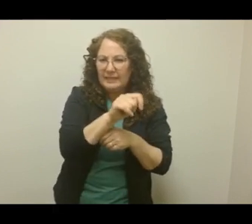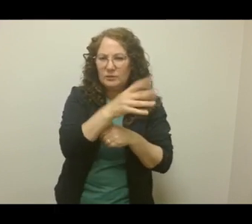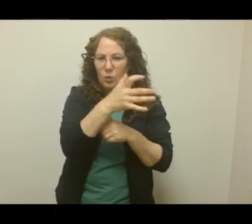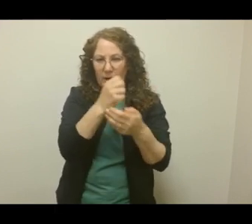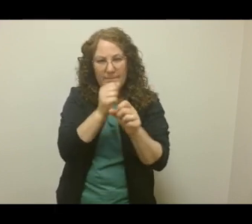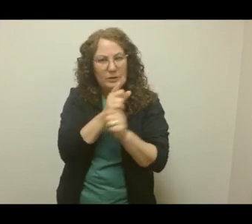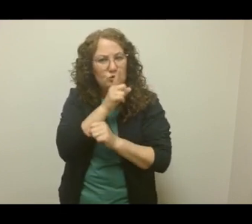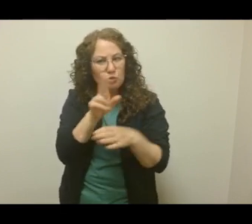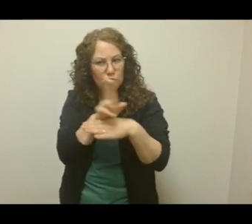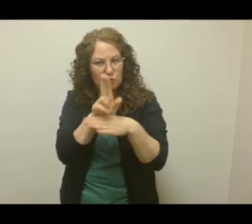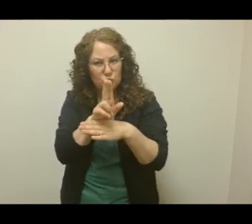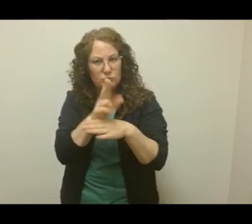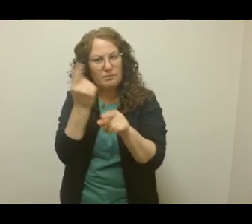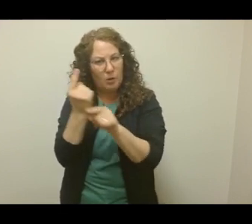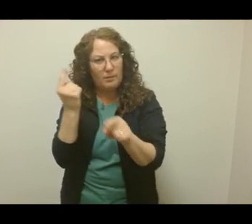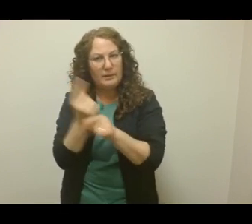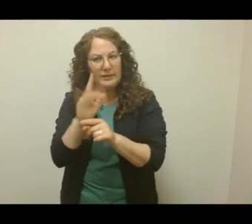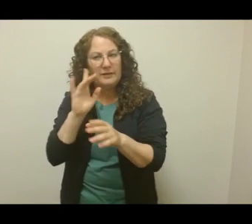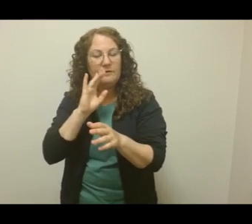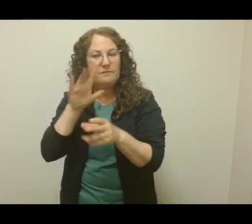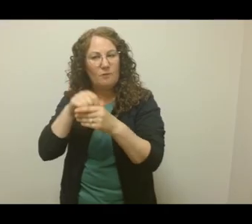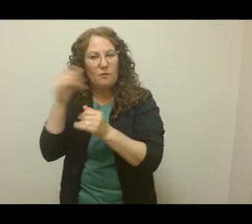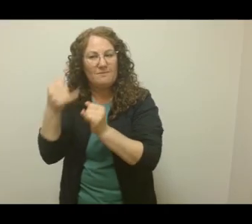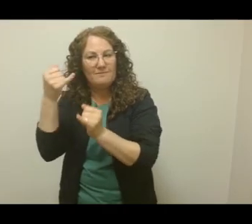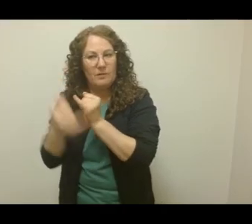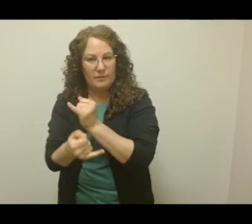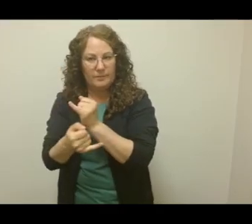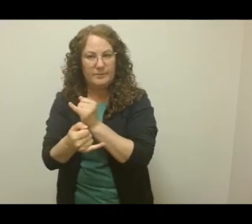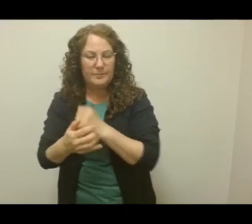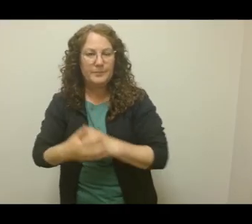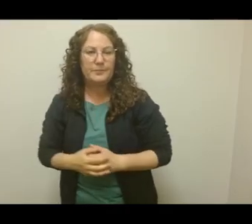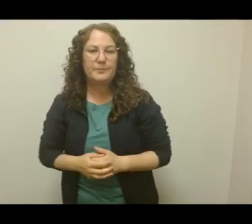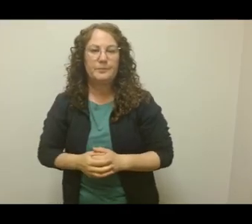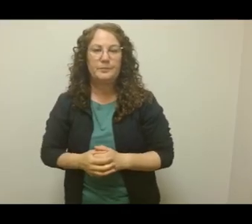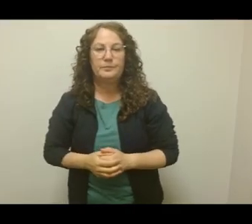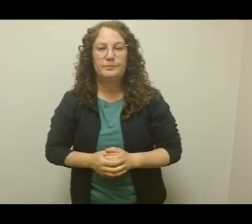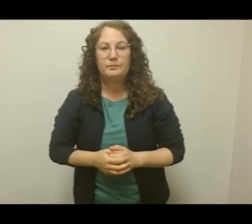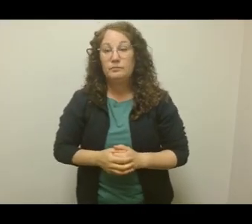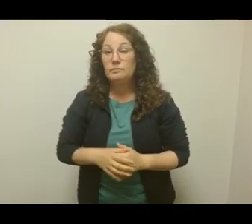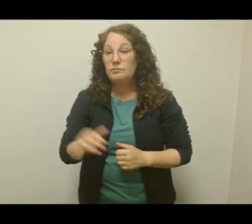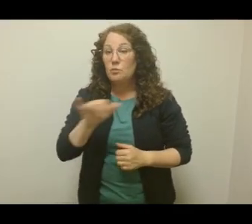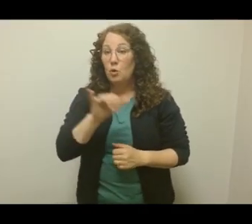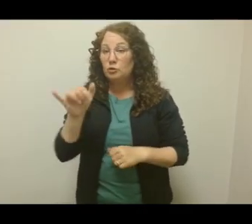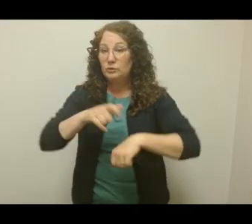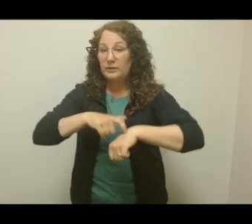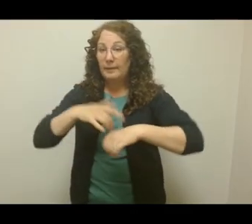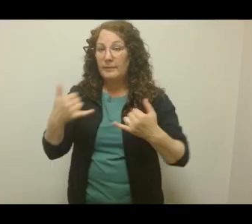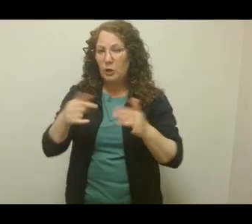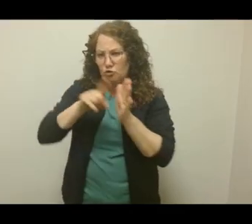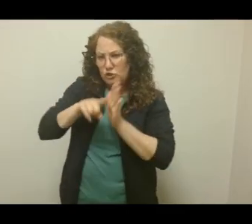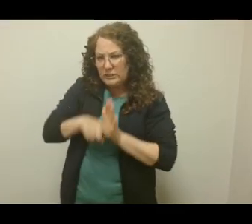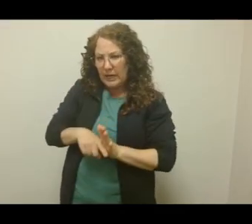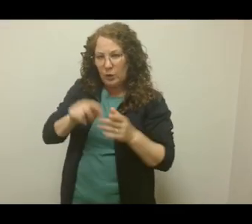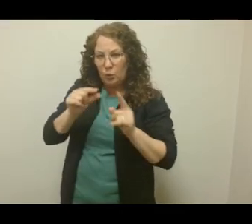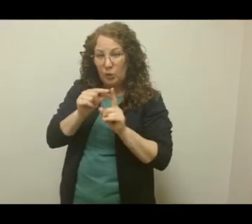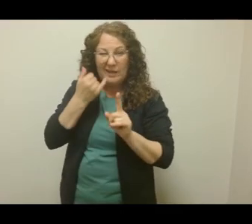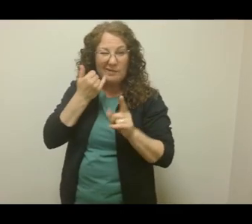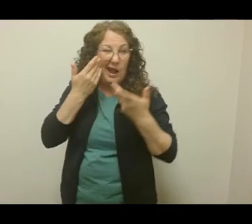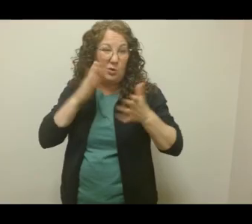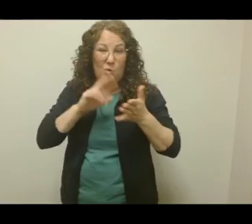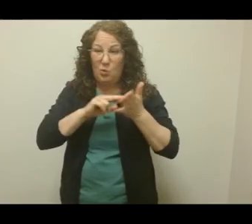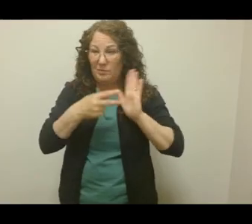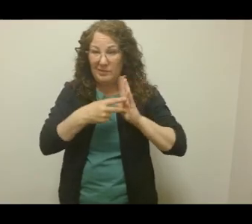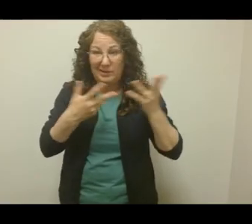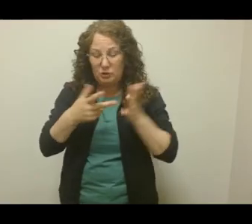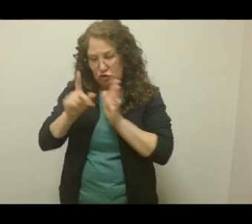you use in your final draft. This is also the time to look up words that you don't know. So maybe when